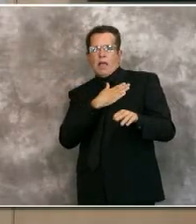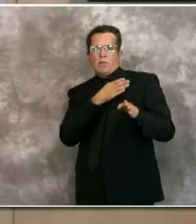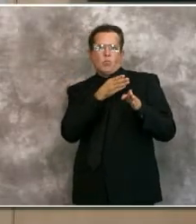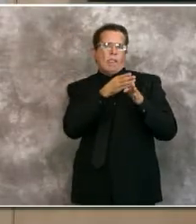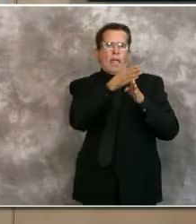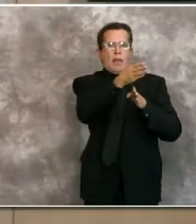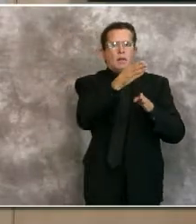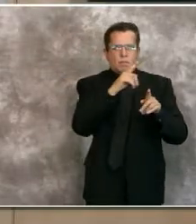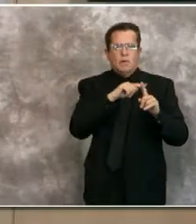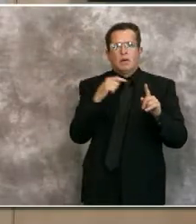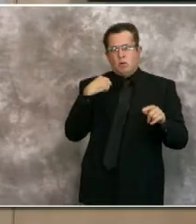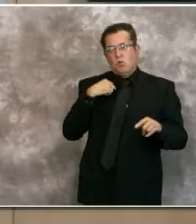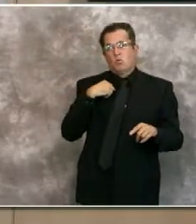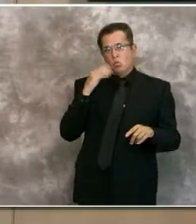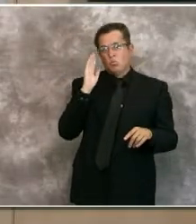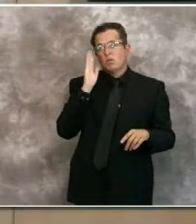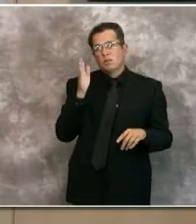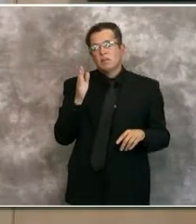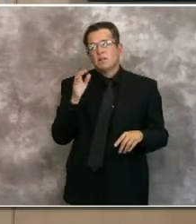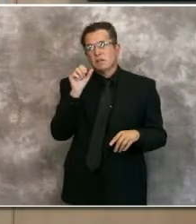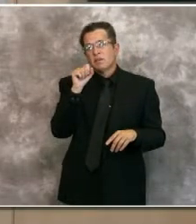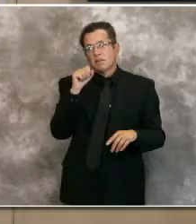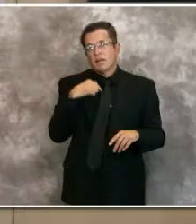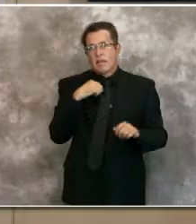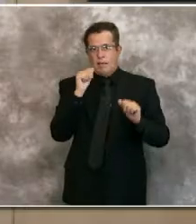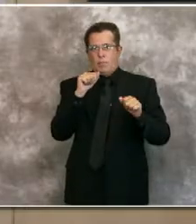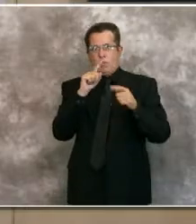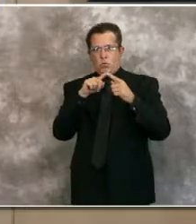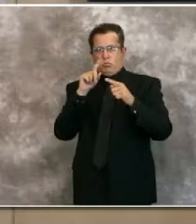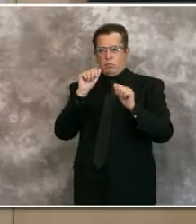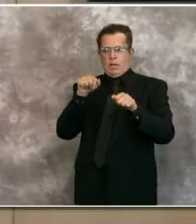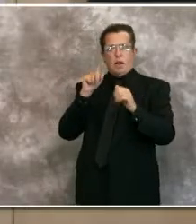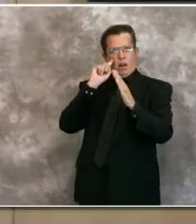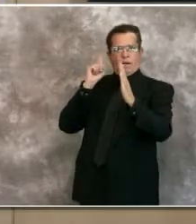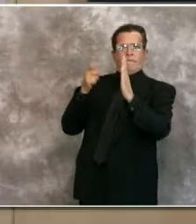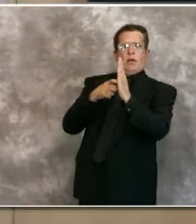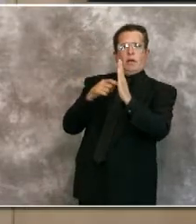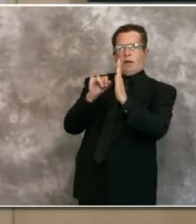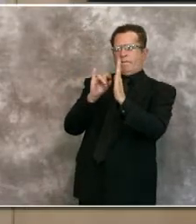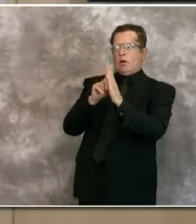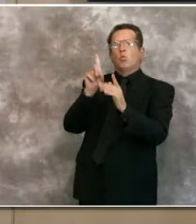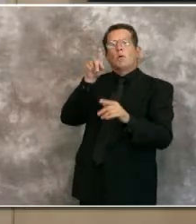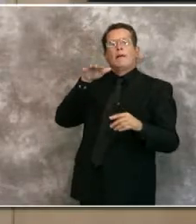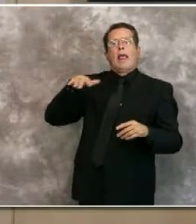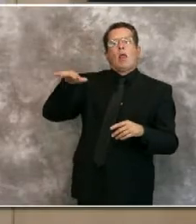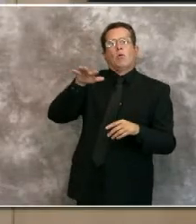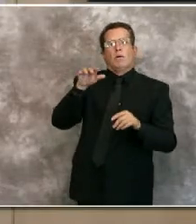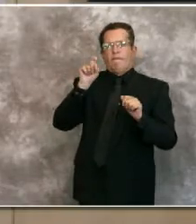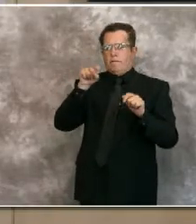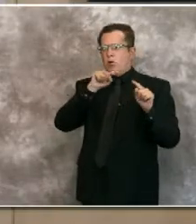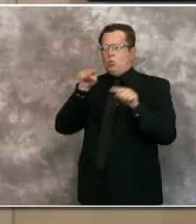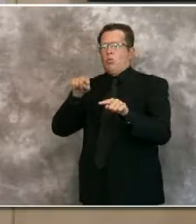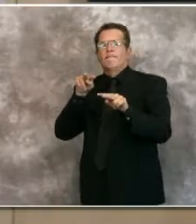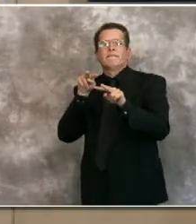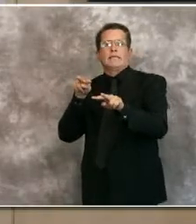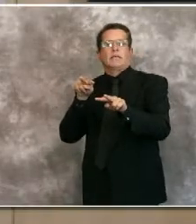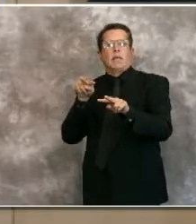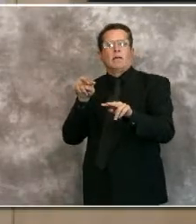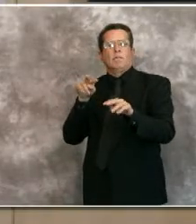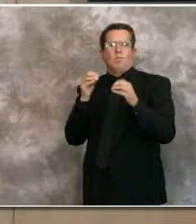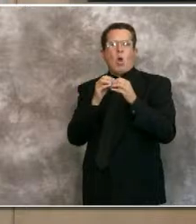although we would certainly be able to identify a potential area that needs to be investigated further.